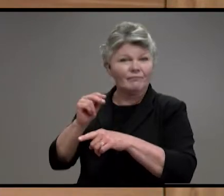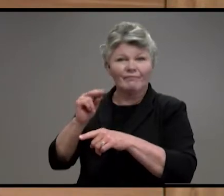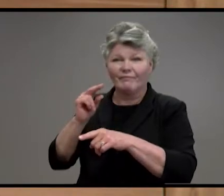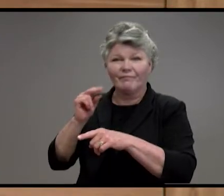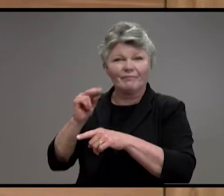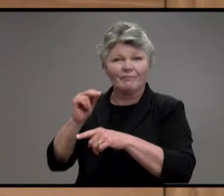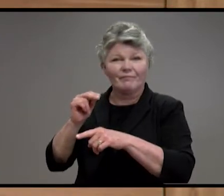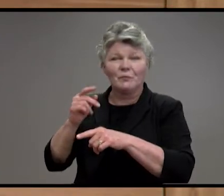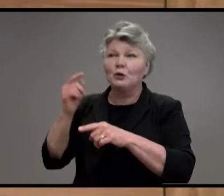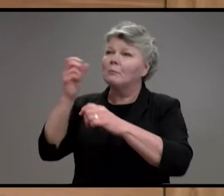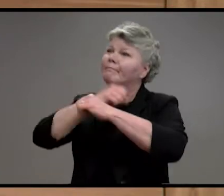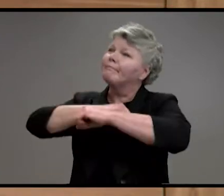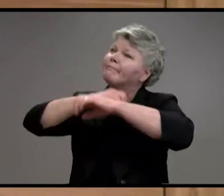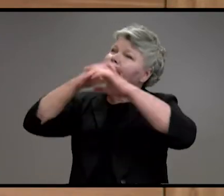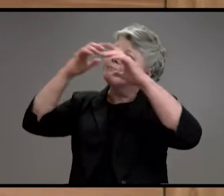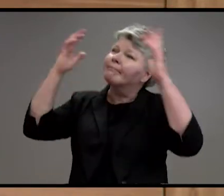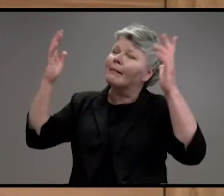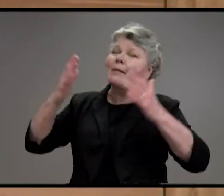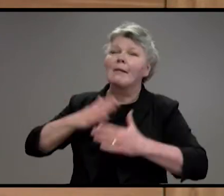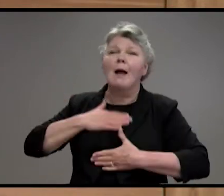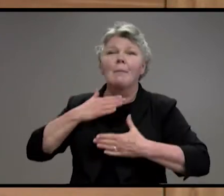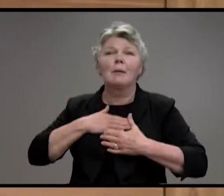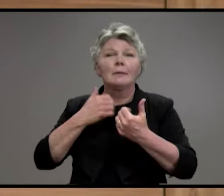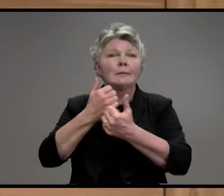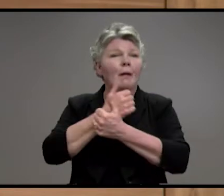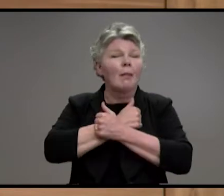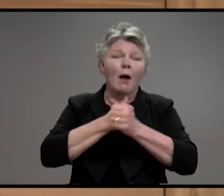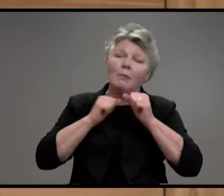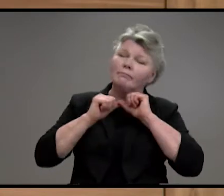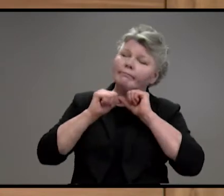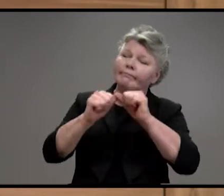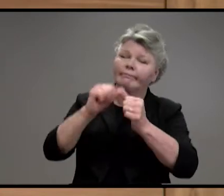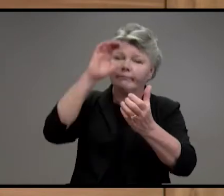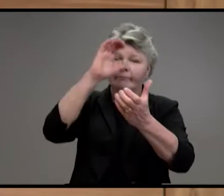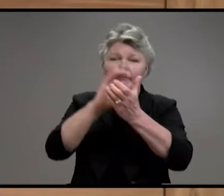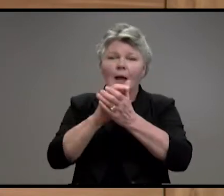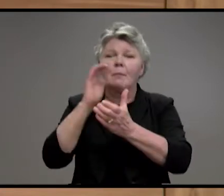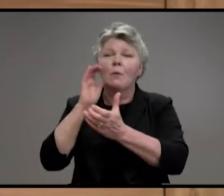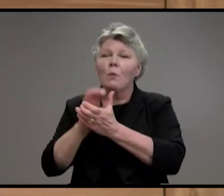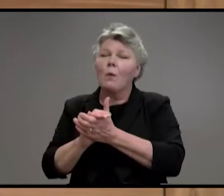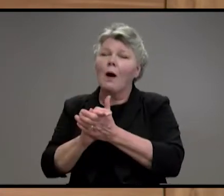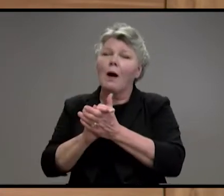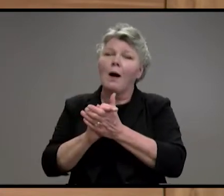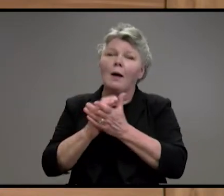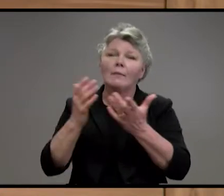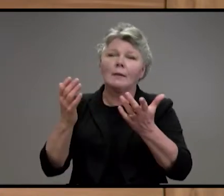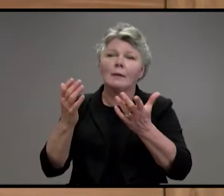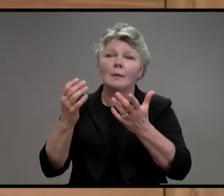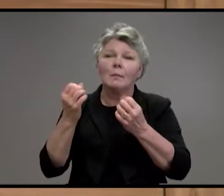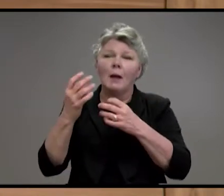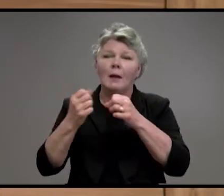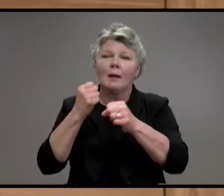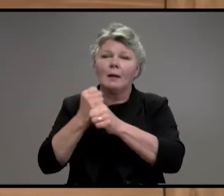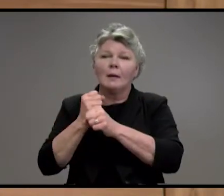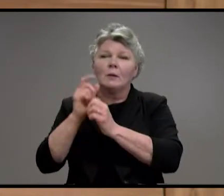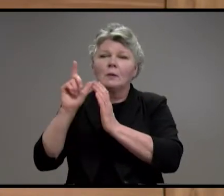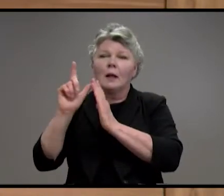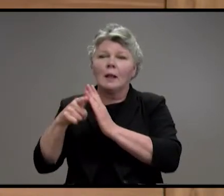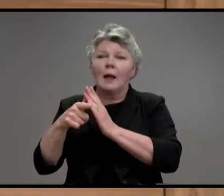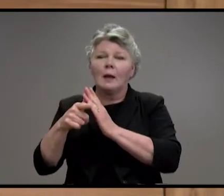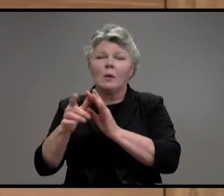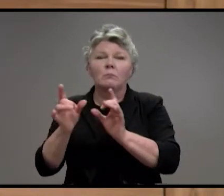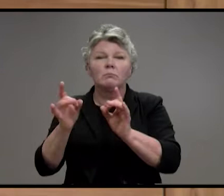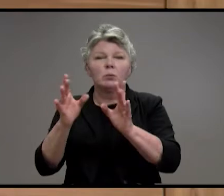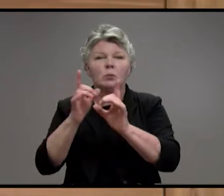love stretching into eternity with her new husband. But years later, she finds herself in the middle of a messy